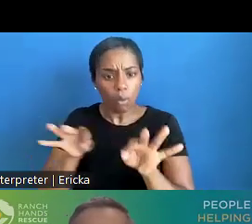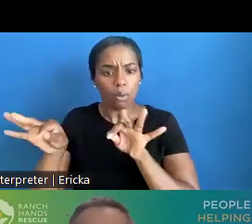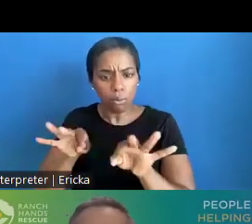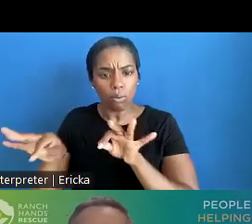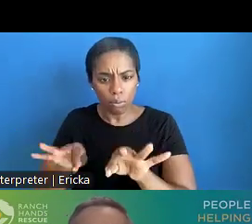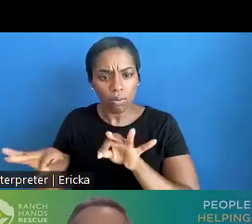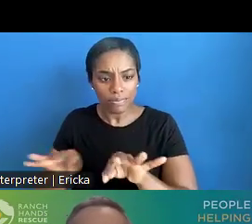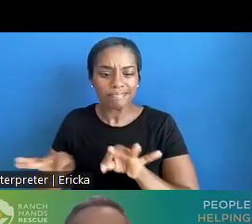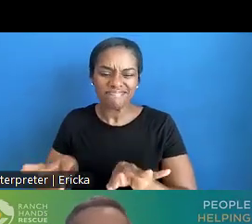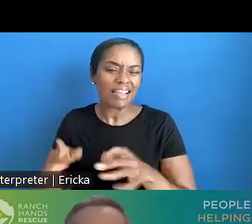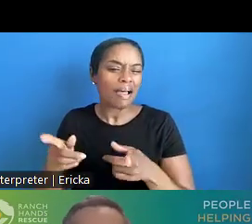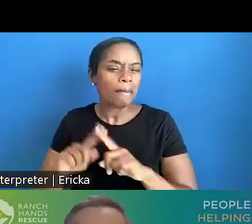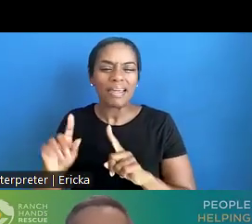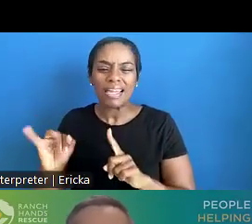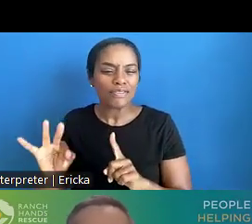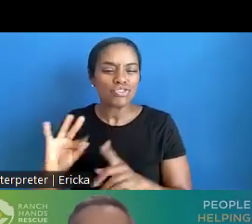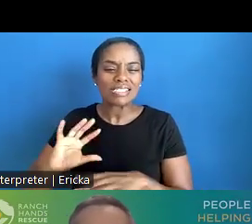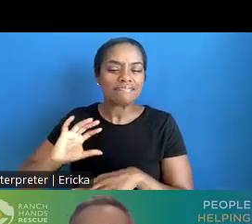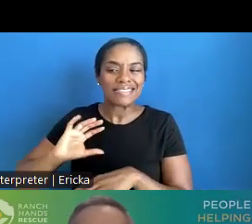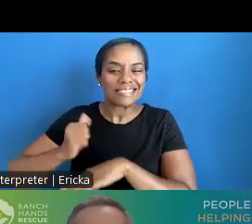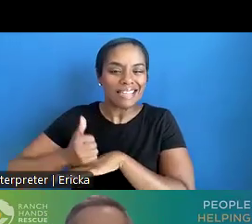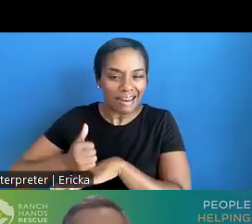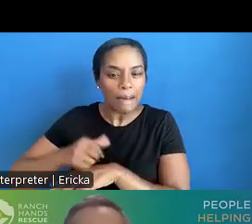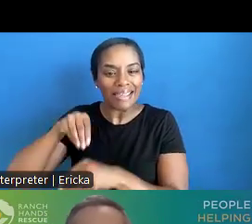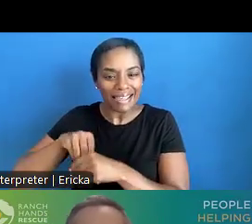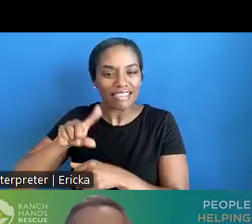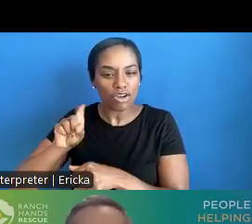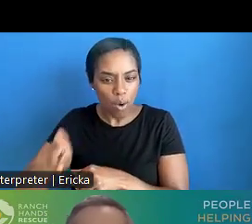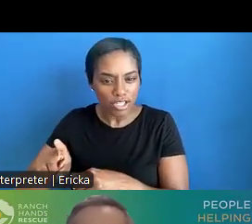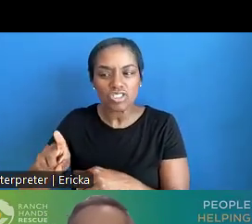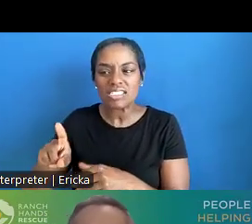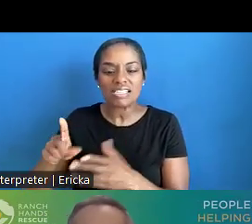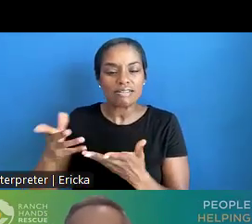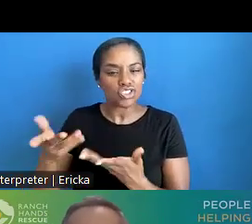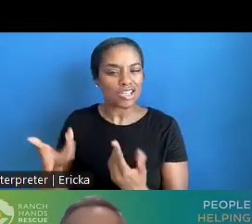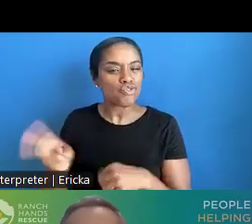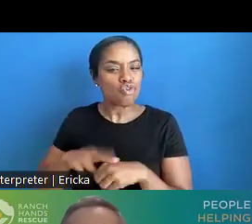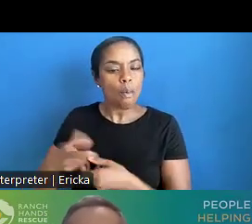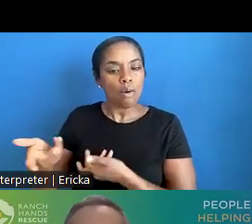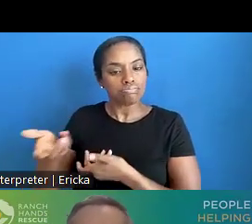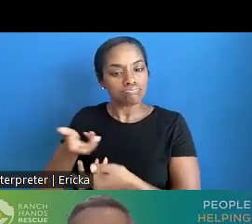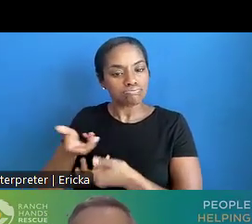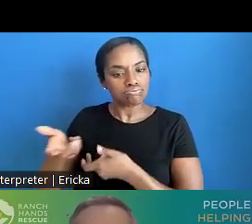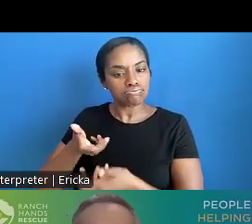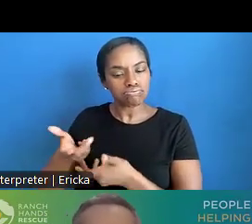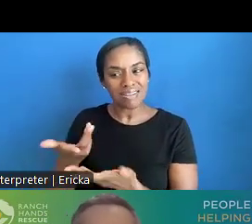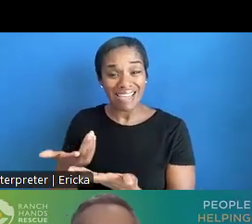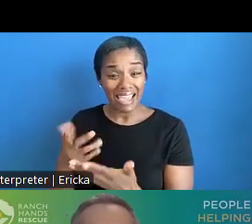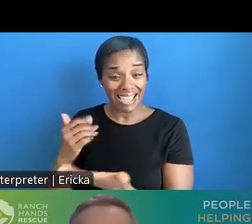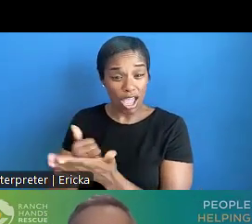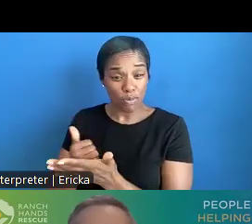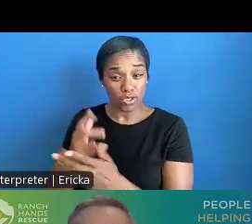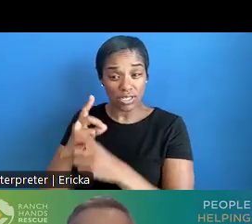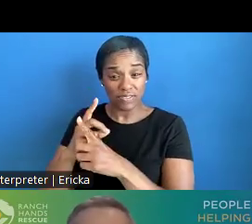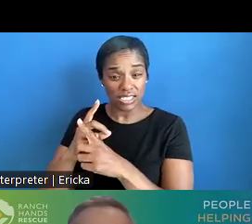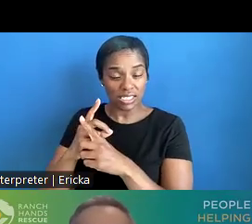part of a relational conversation, then defenses will stay lower and there'll be more opportunity to glean helpful,